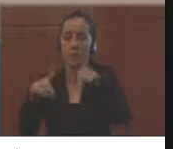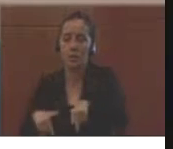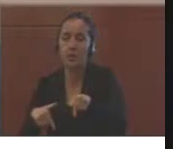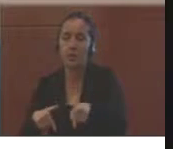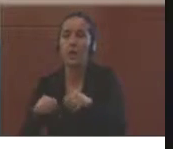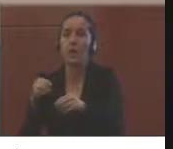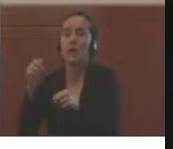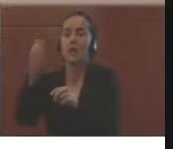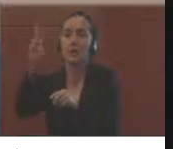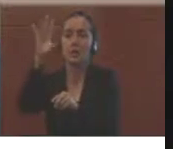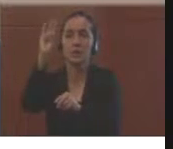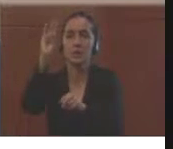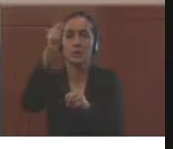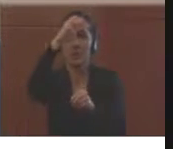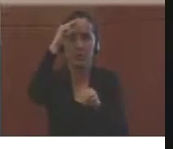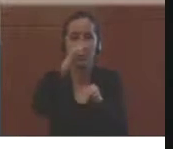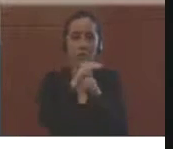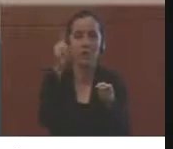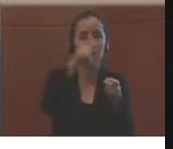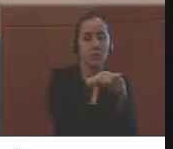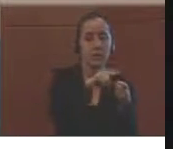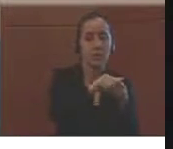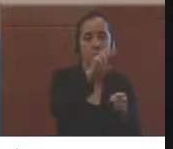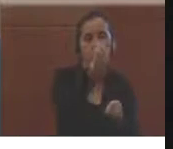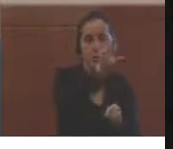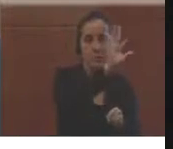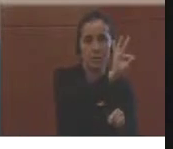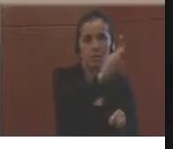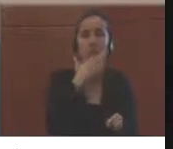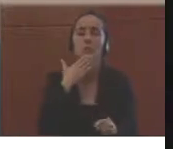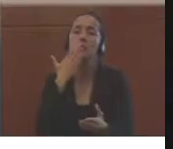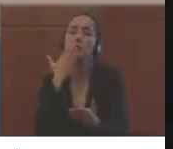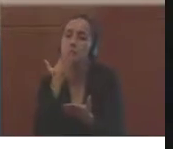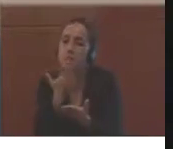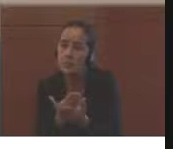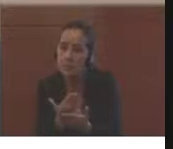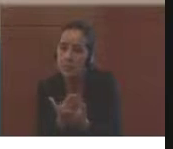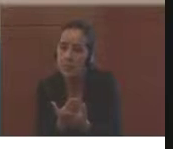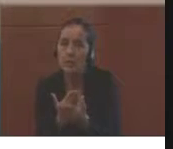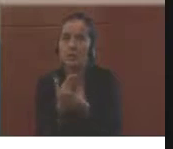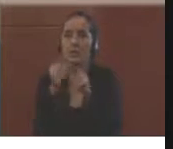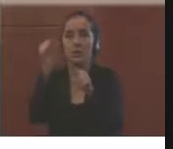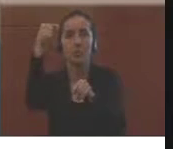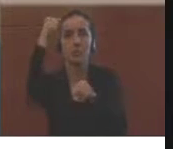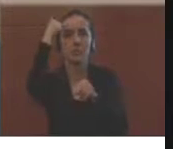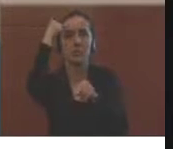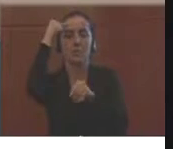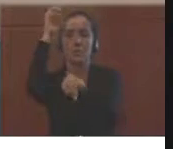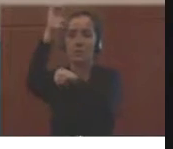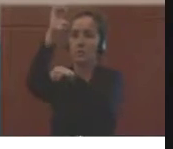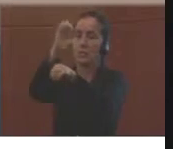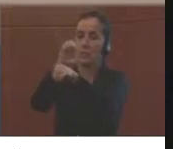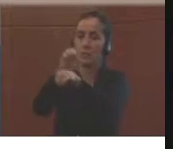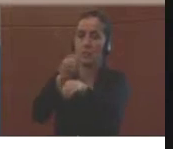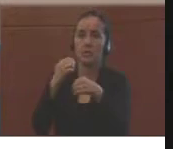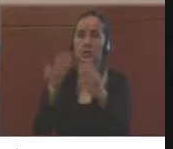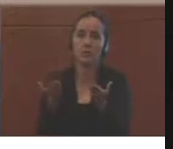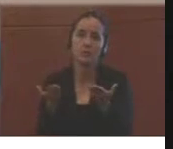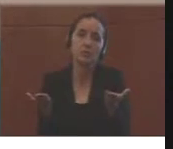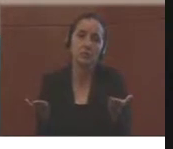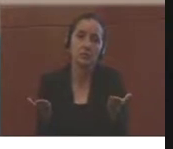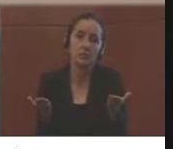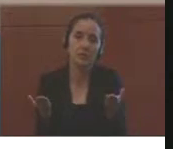to 29th, 2014, thank the people and government of the Republic of Ecuador, particularly,